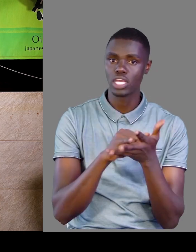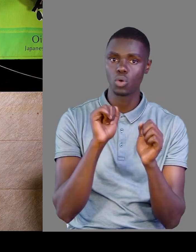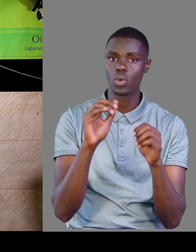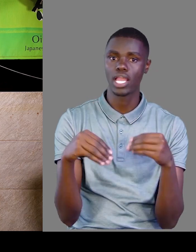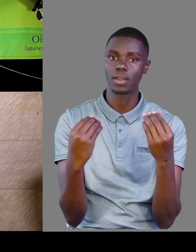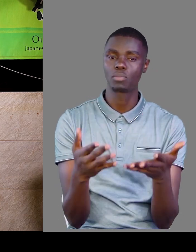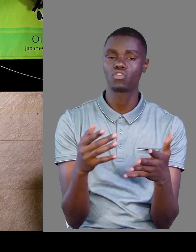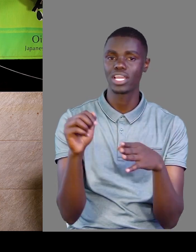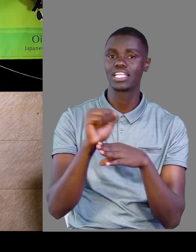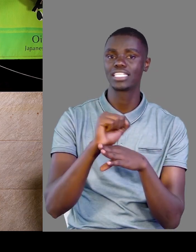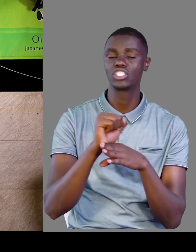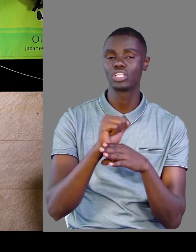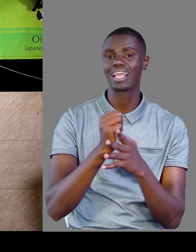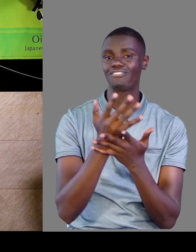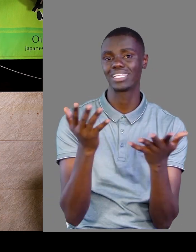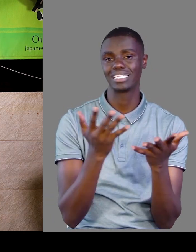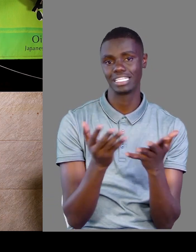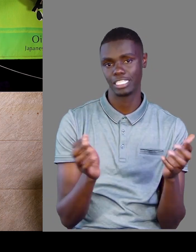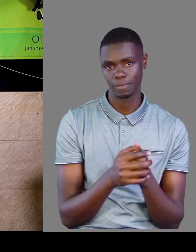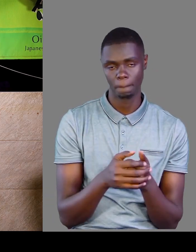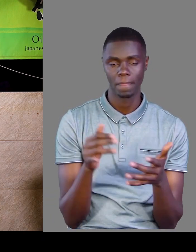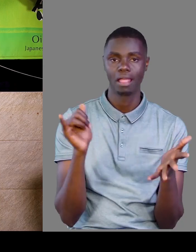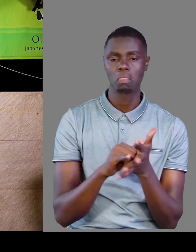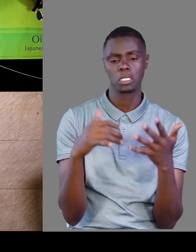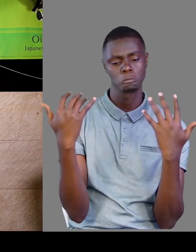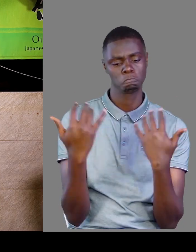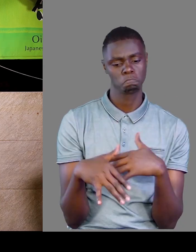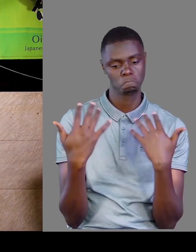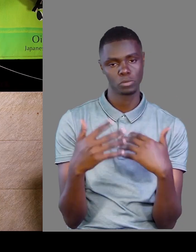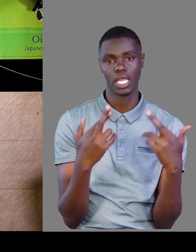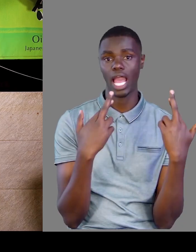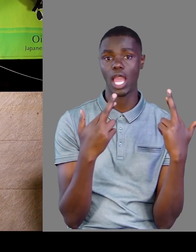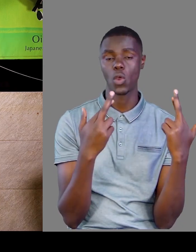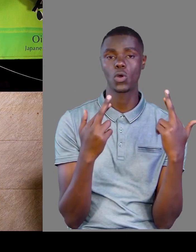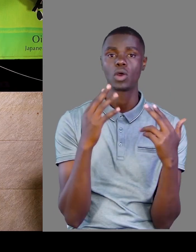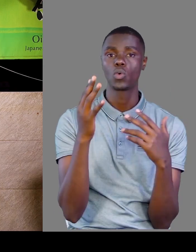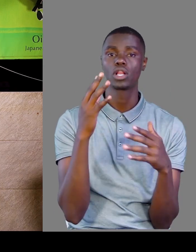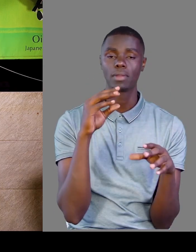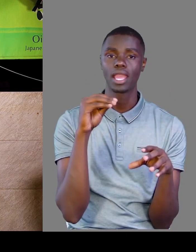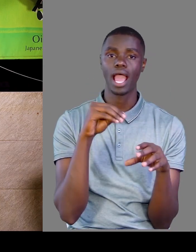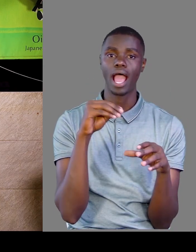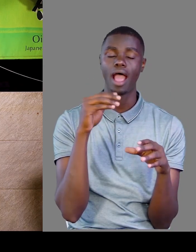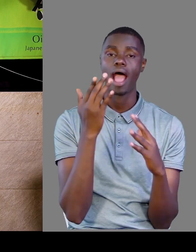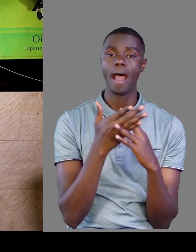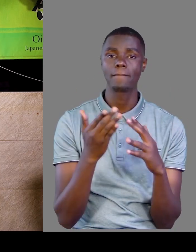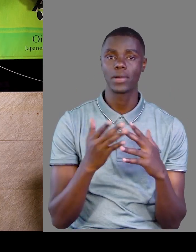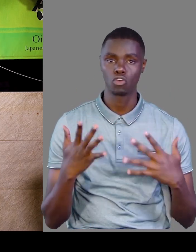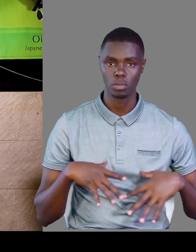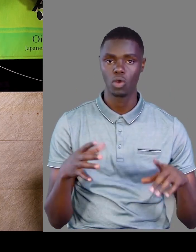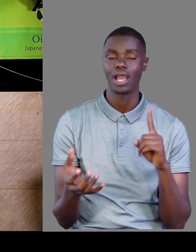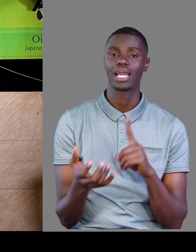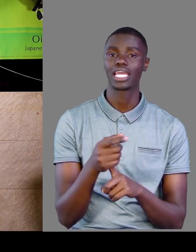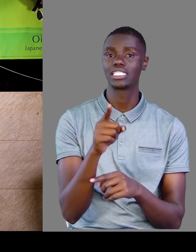provide few training facilities for them. That is very wonderful. I hope you're going to be among the people getting